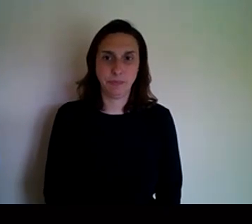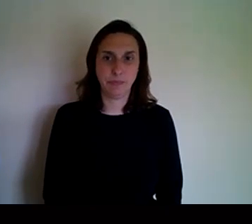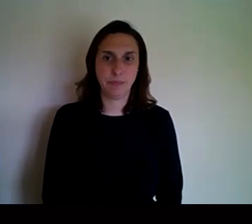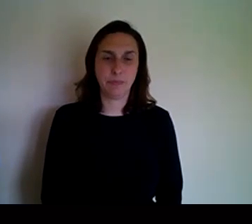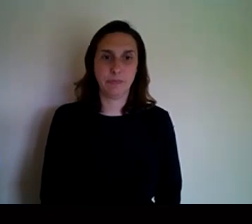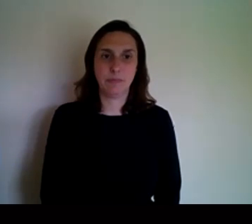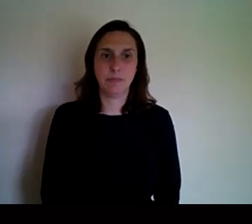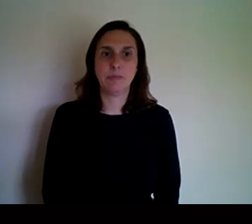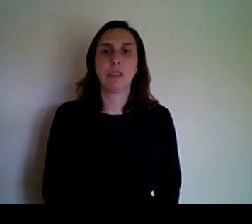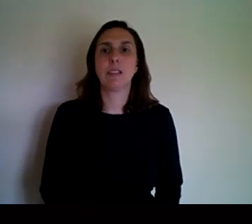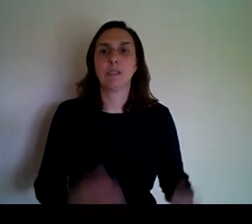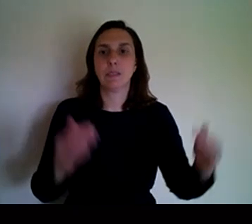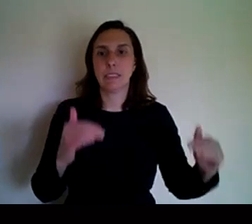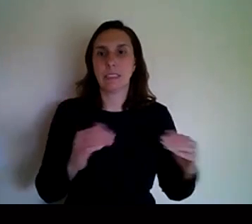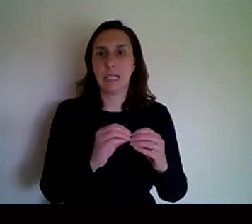And equation number 2,